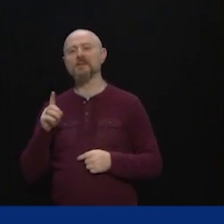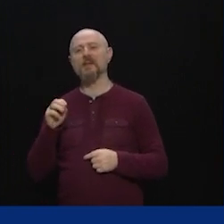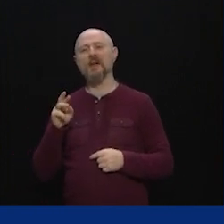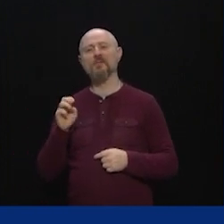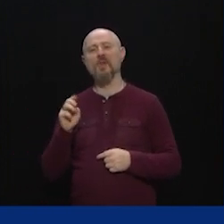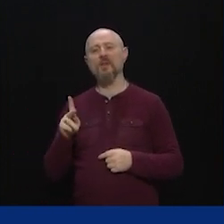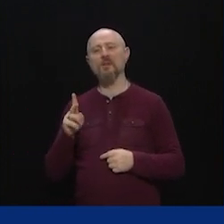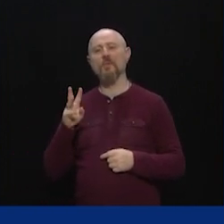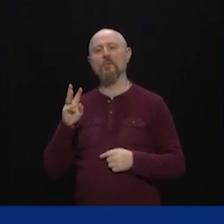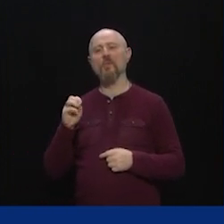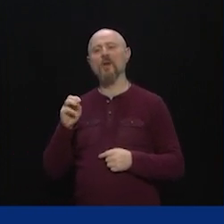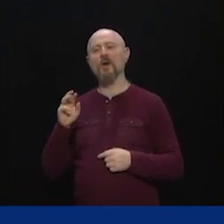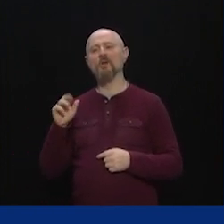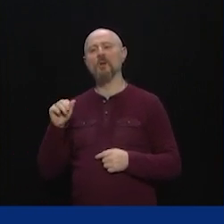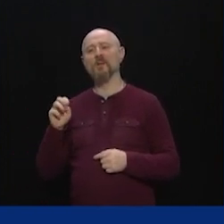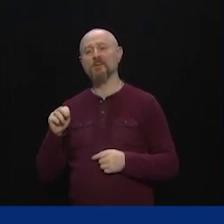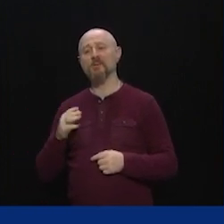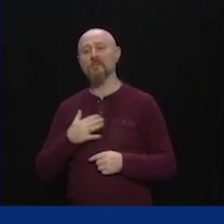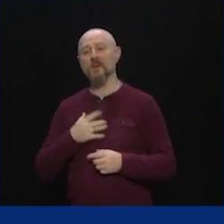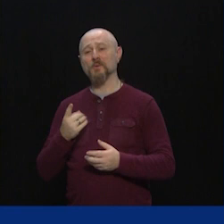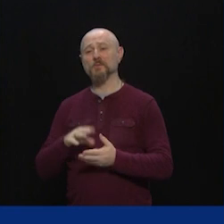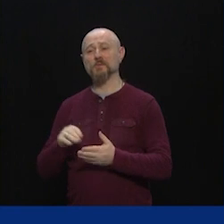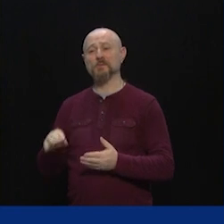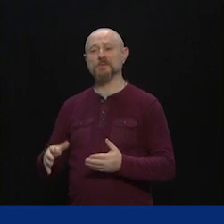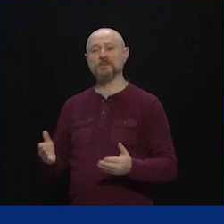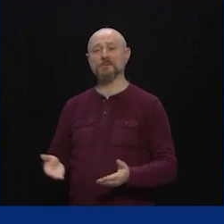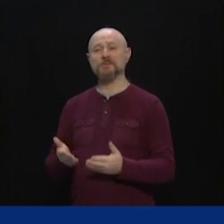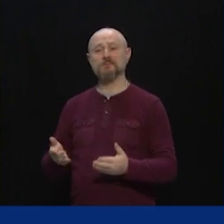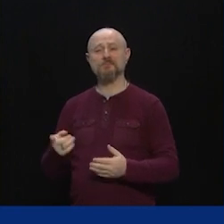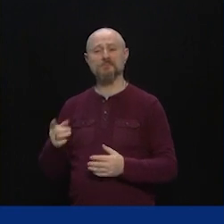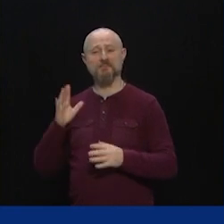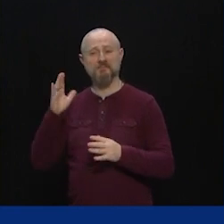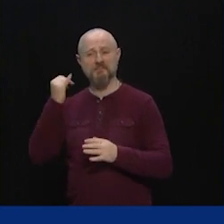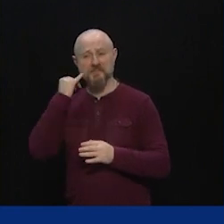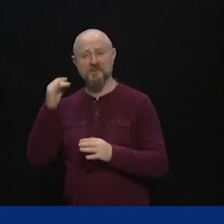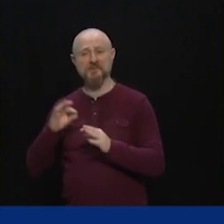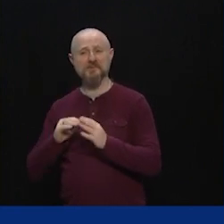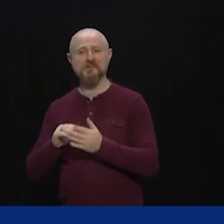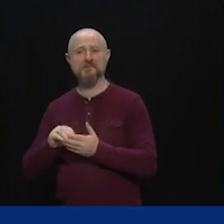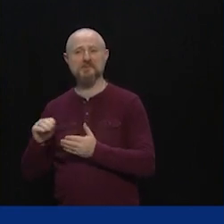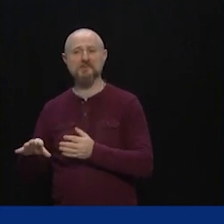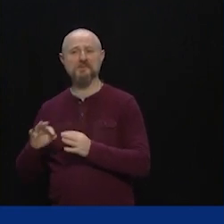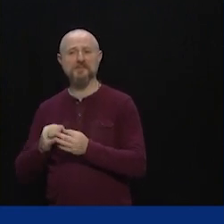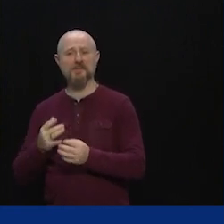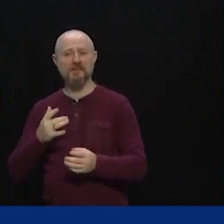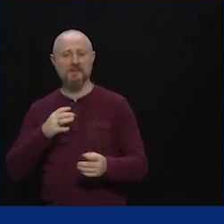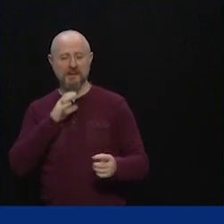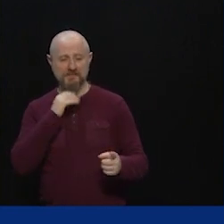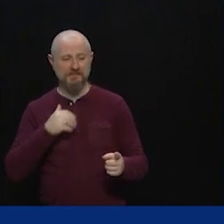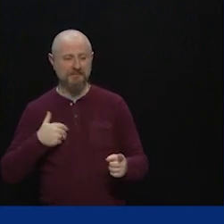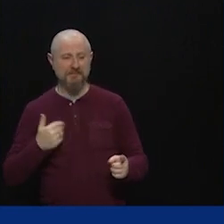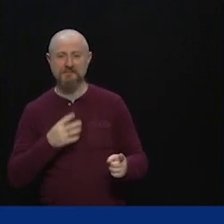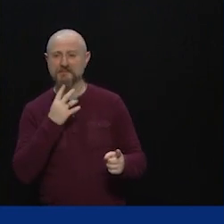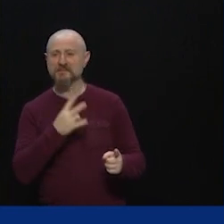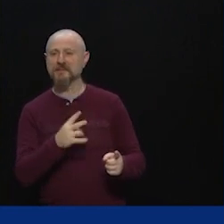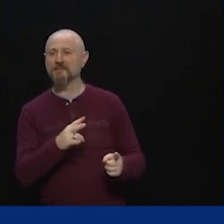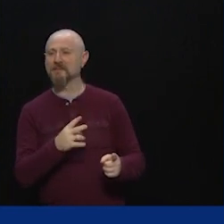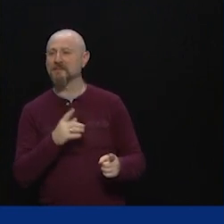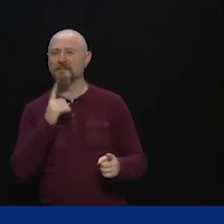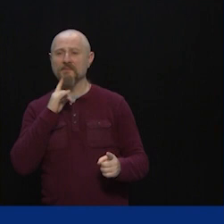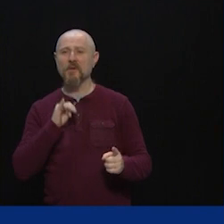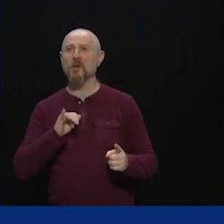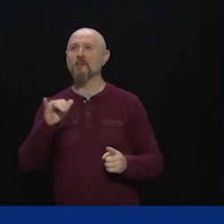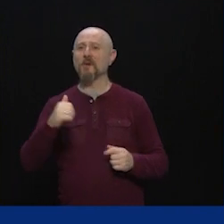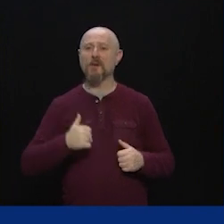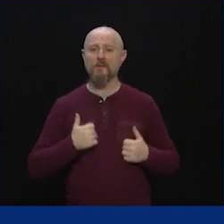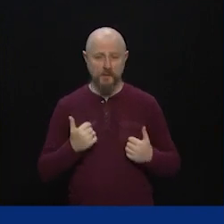can't imagine what his family is going through right now. You think your 17-year-old is going to live forever and certainly outlive the parents. And I'm just so sad for this